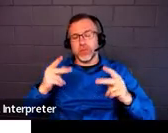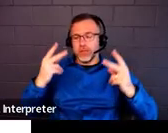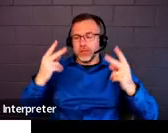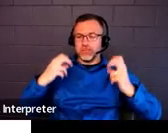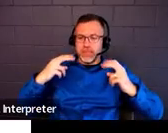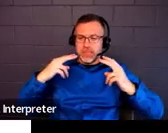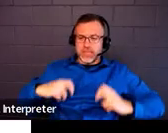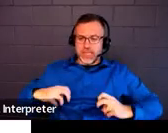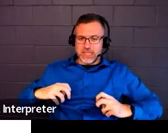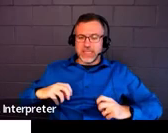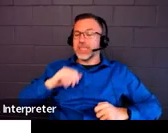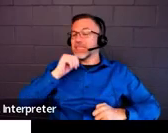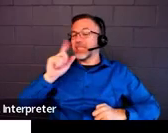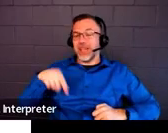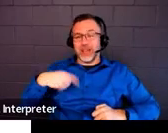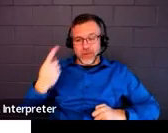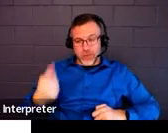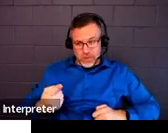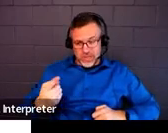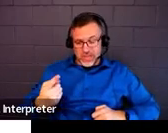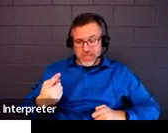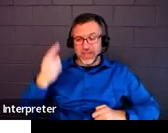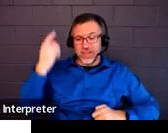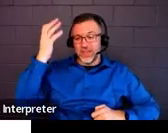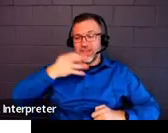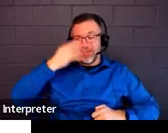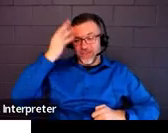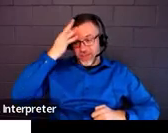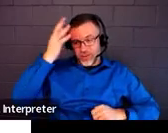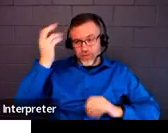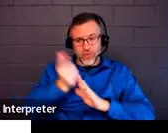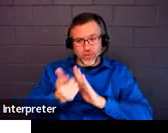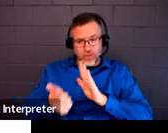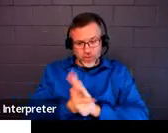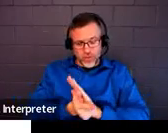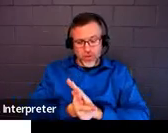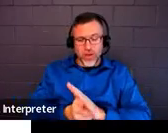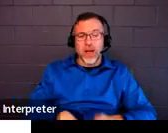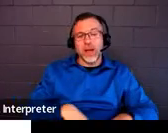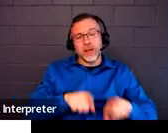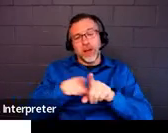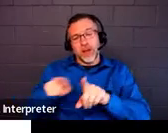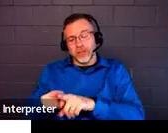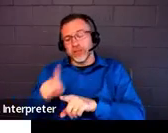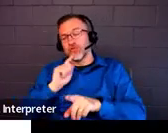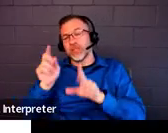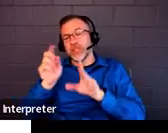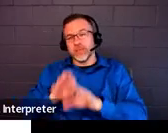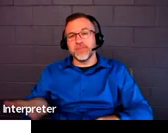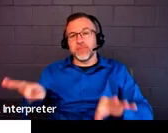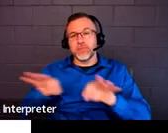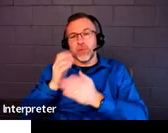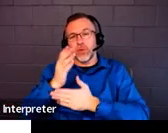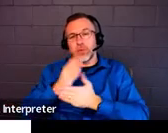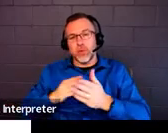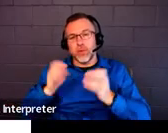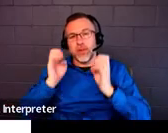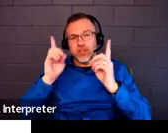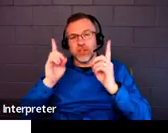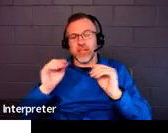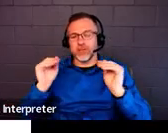not only a federal requirement, it's also a critical part of educational equity